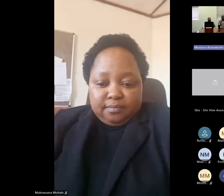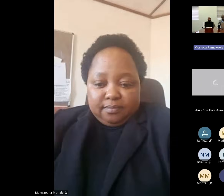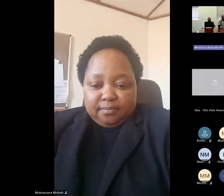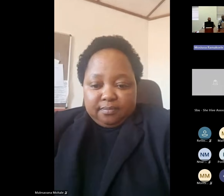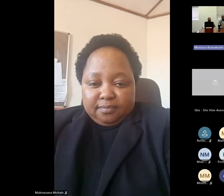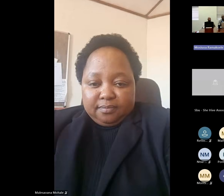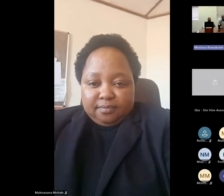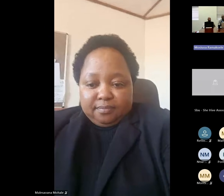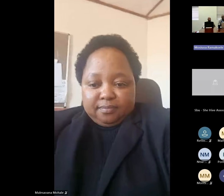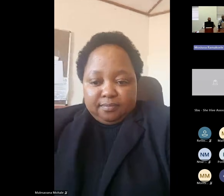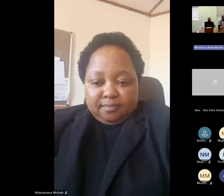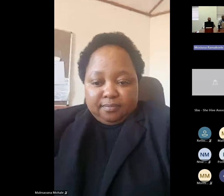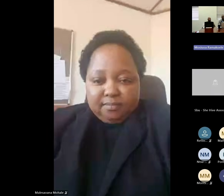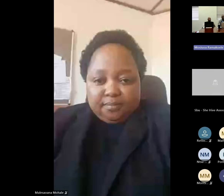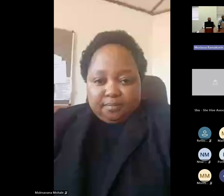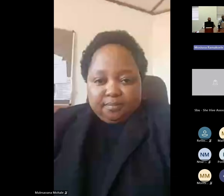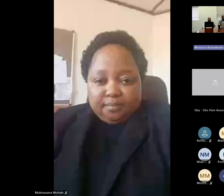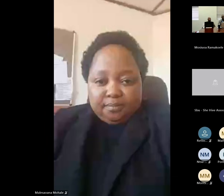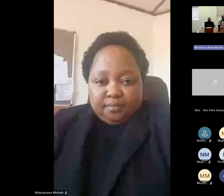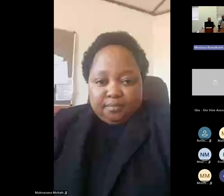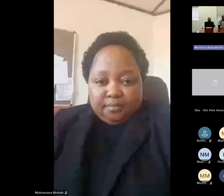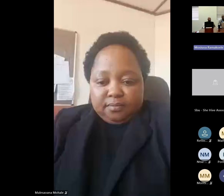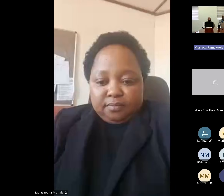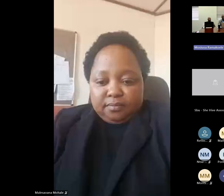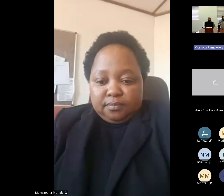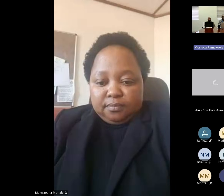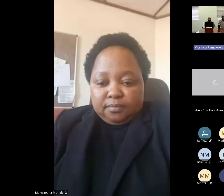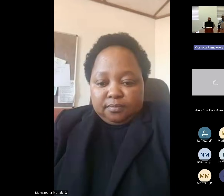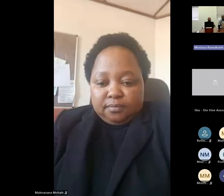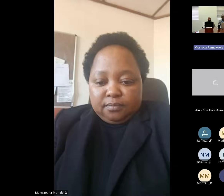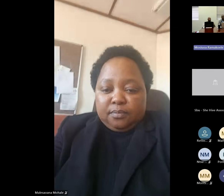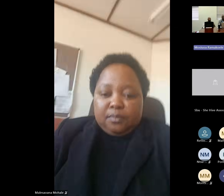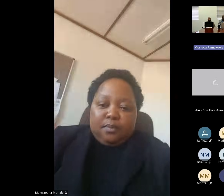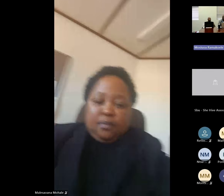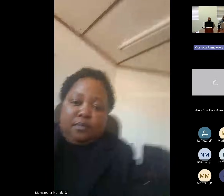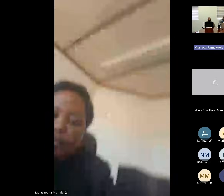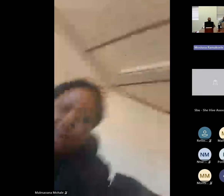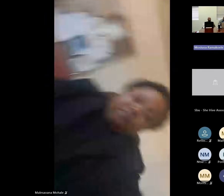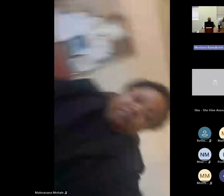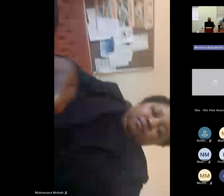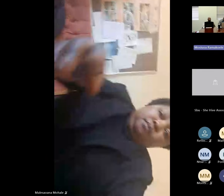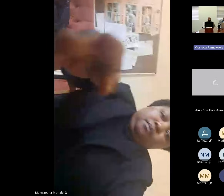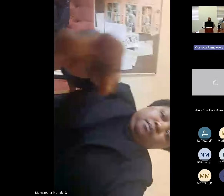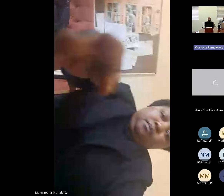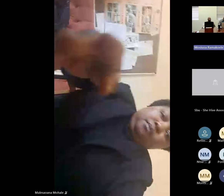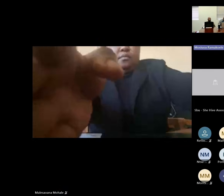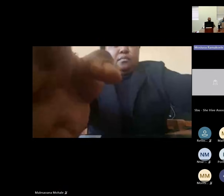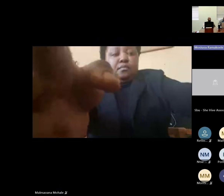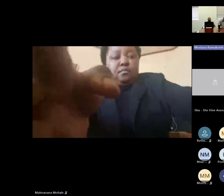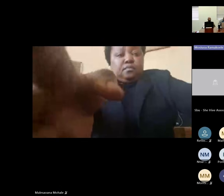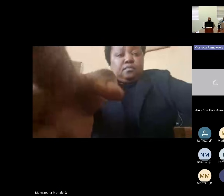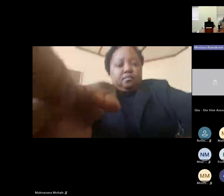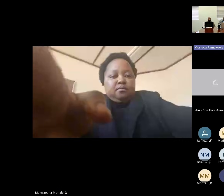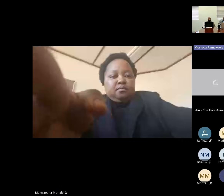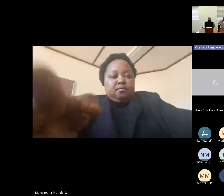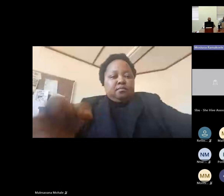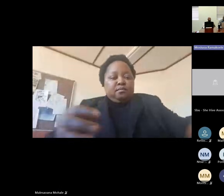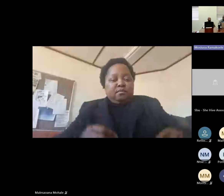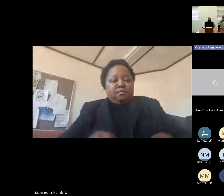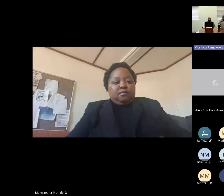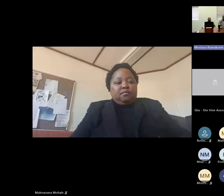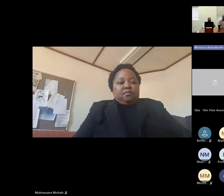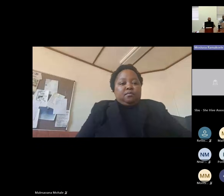done by 1200 hours, but due to technical glitches, we started a bit 15 to 20